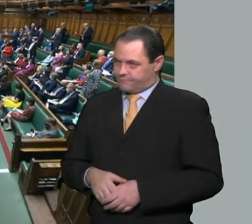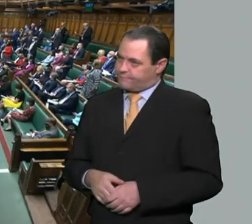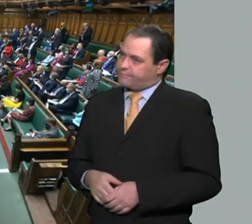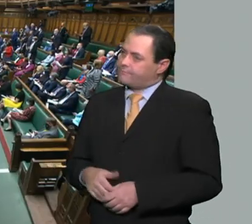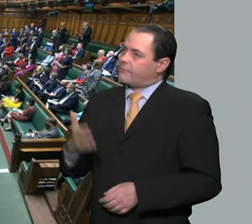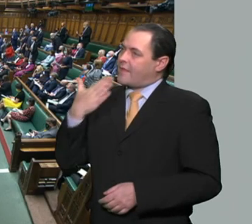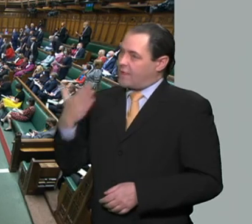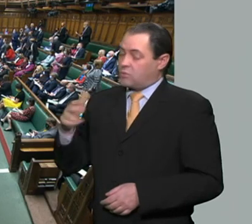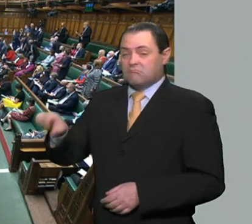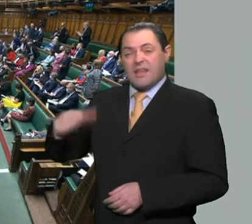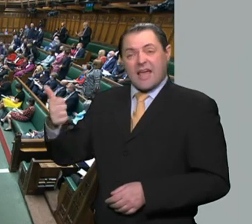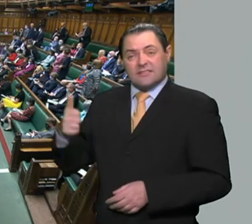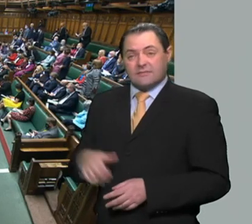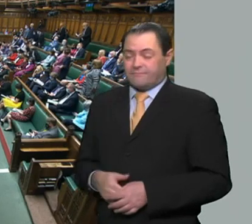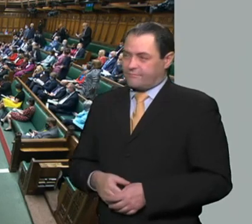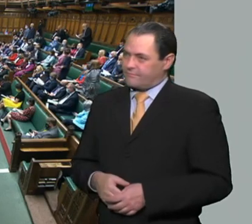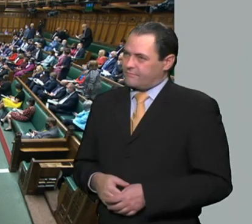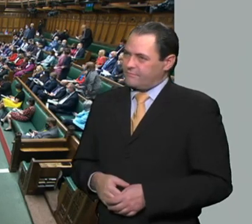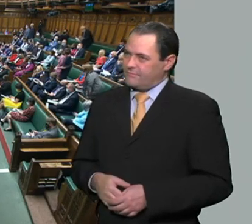Thank you very much.